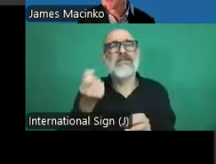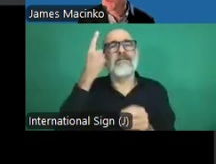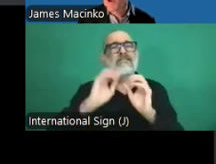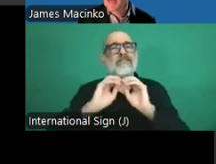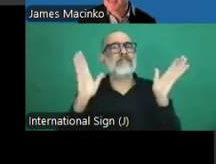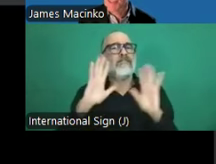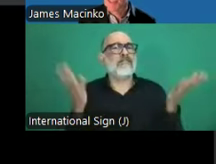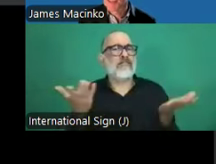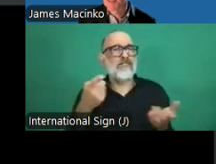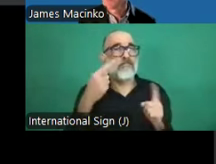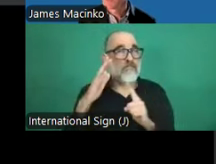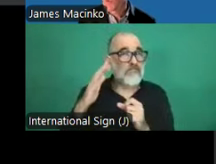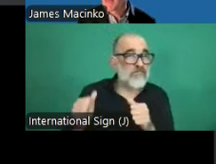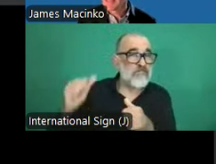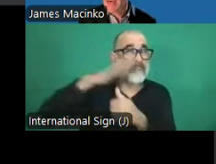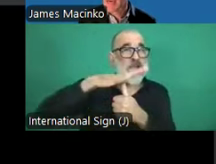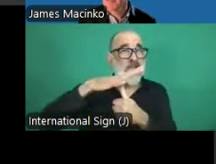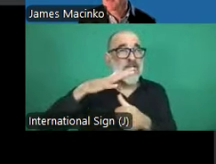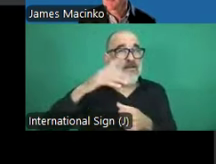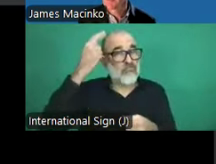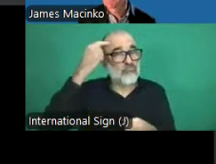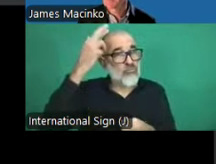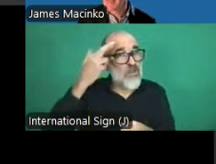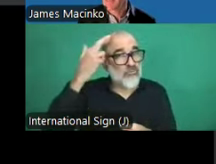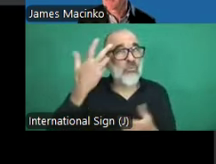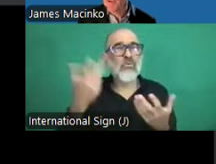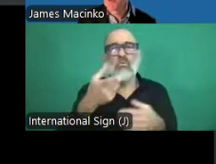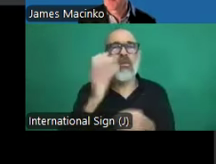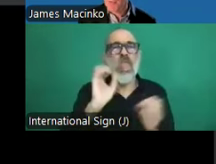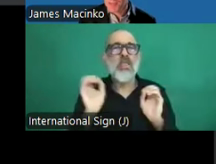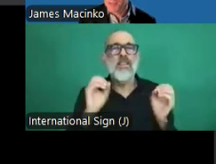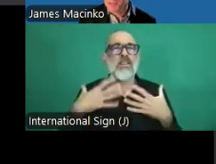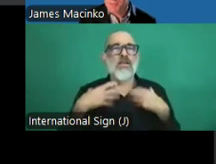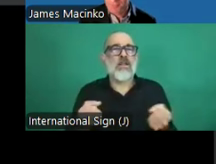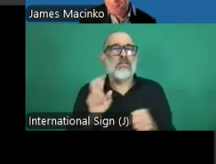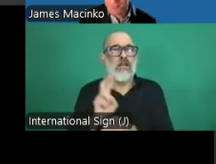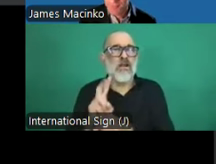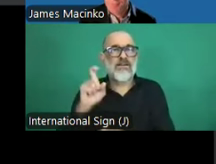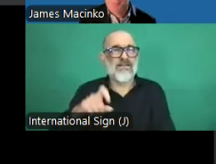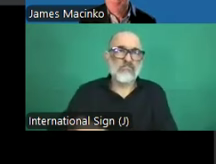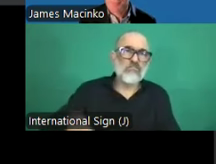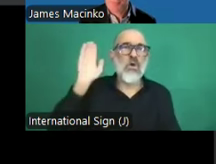mostly due to waiting lists, waiting time, and the lack of health professionals.